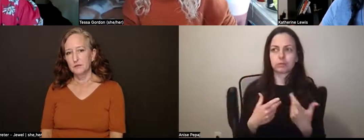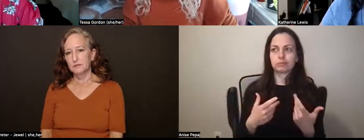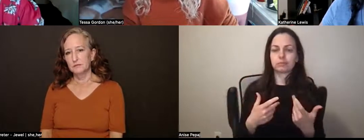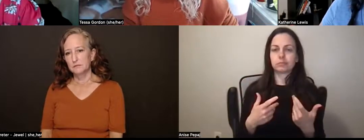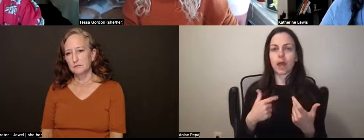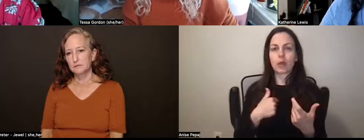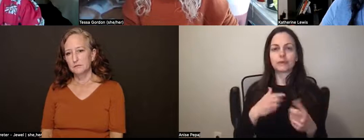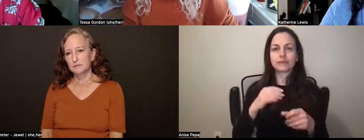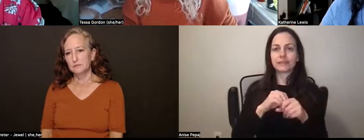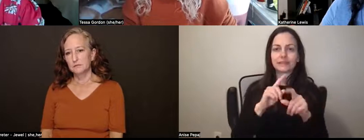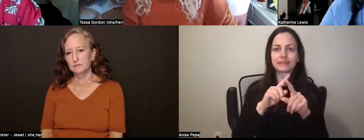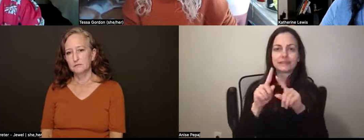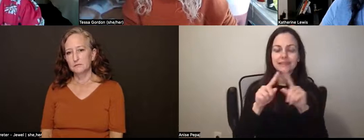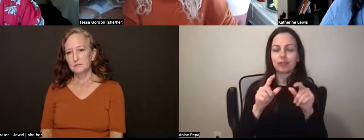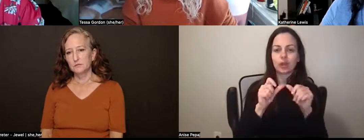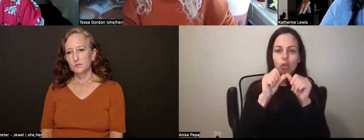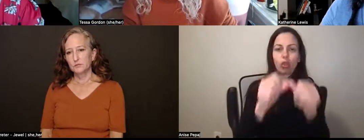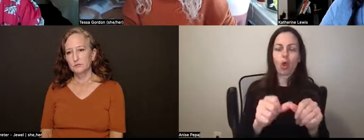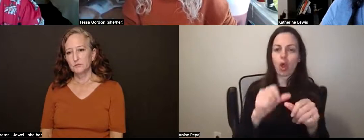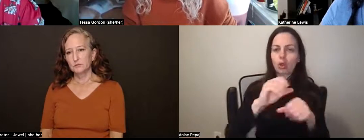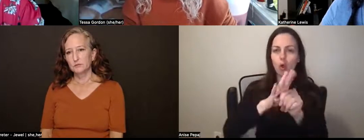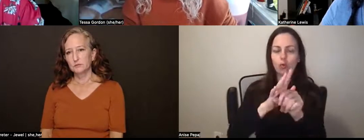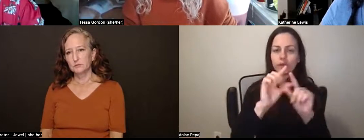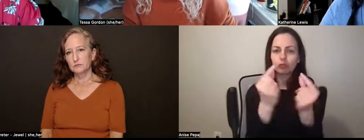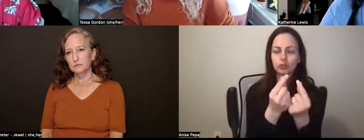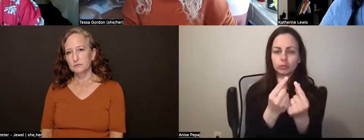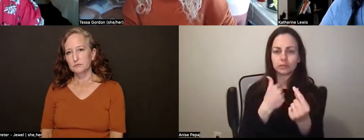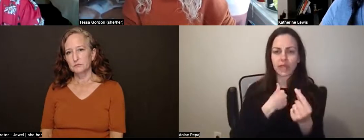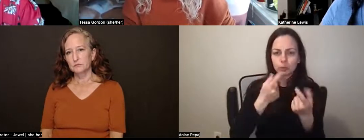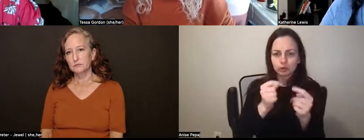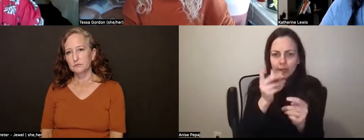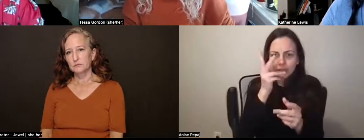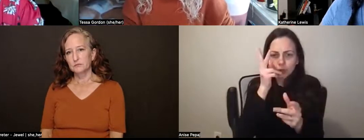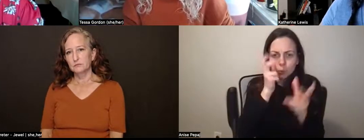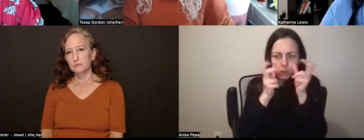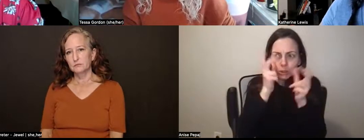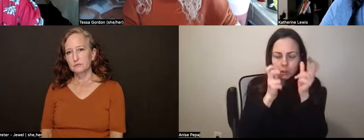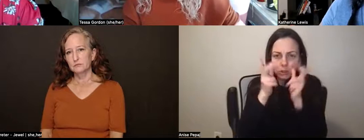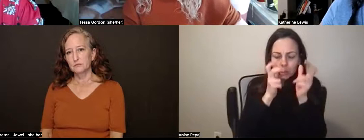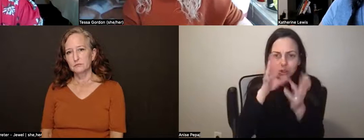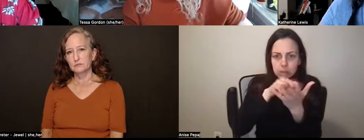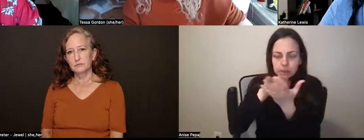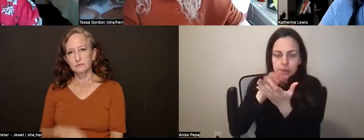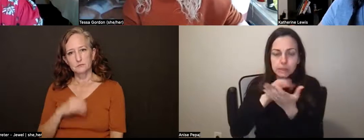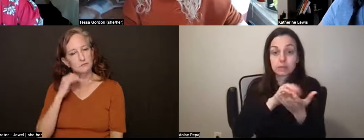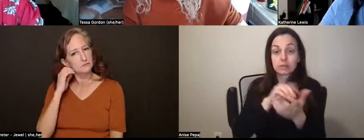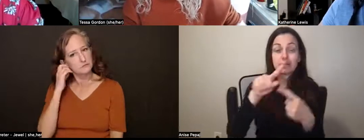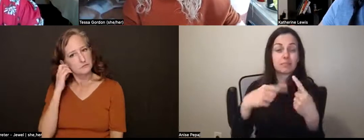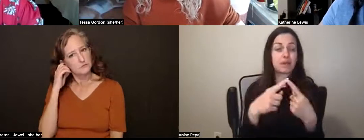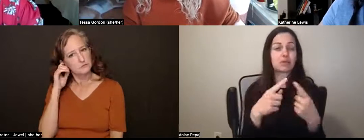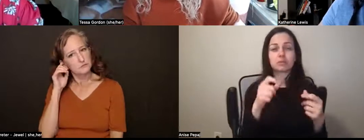in different long COVID groups, and I was trying to ingest everything that I could possibly learn about the science